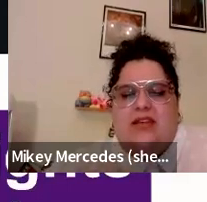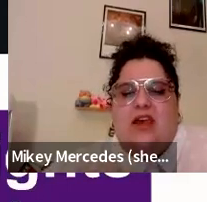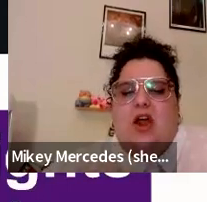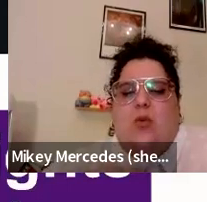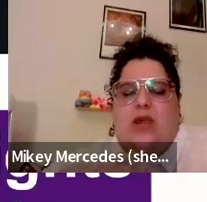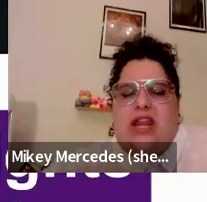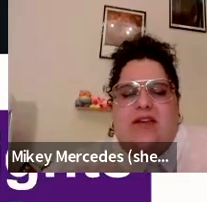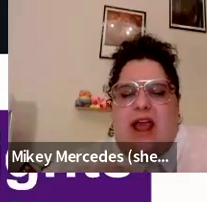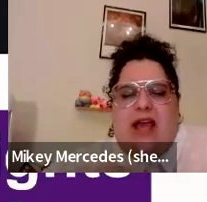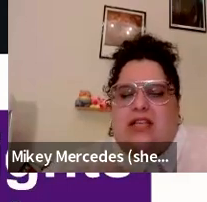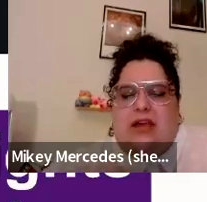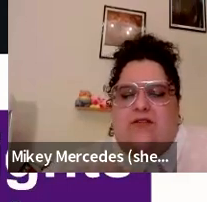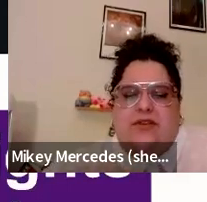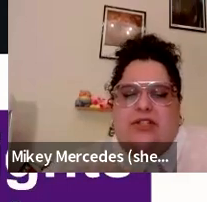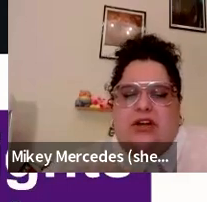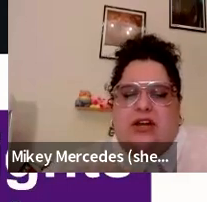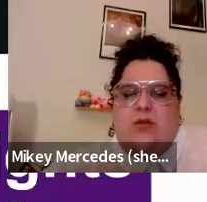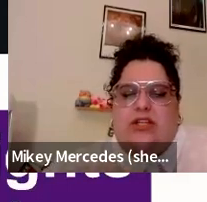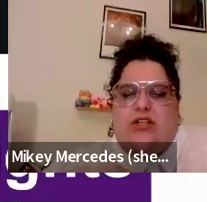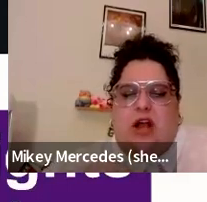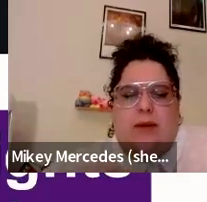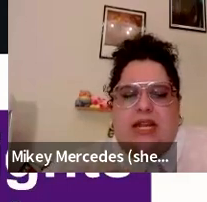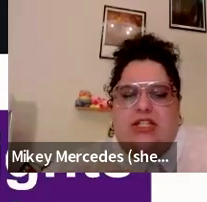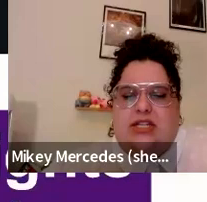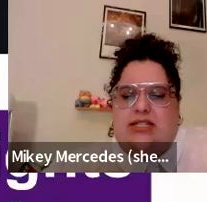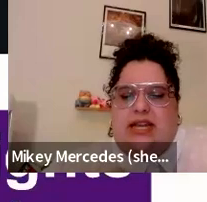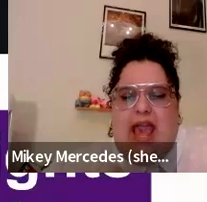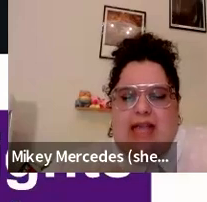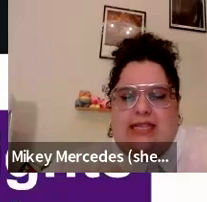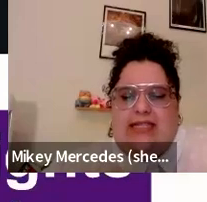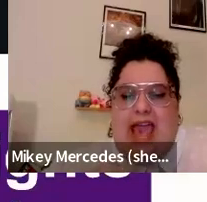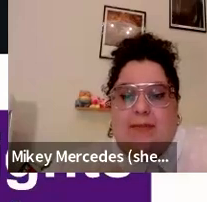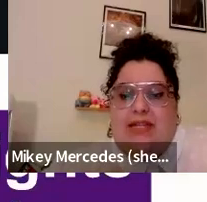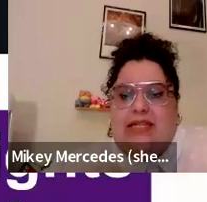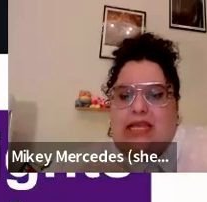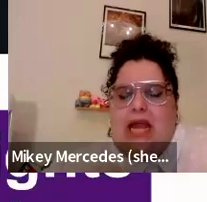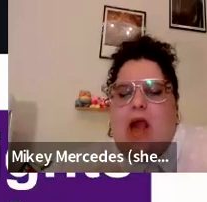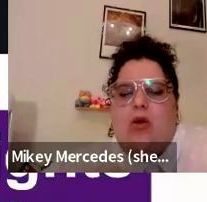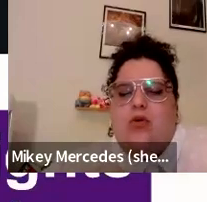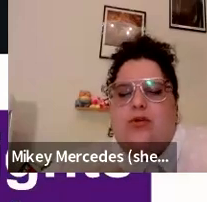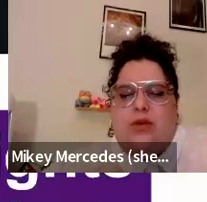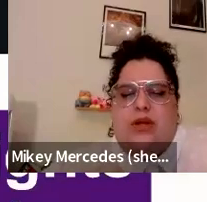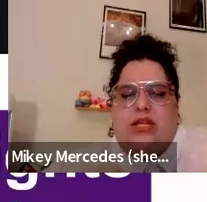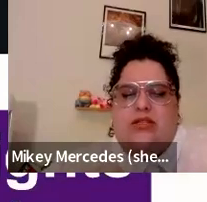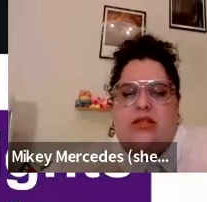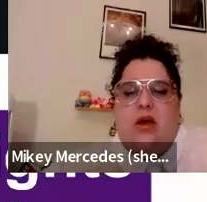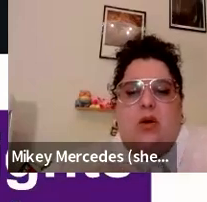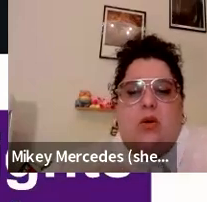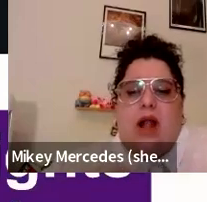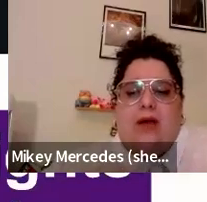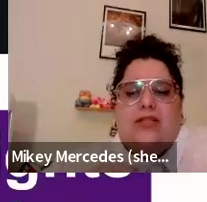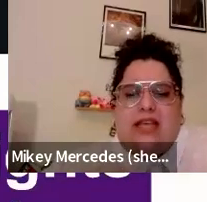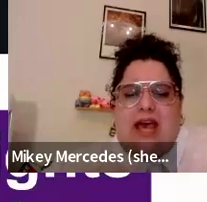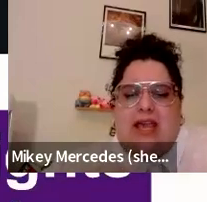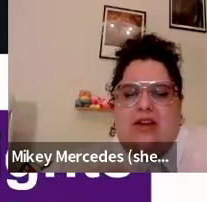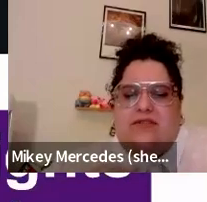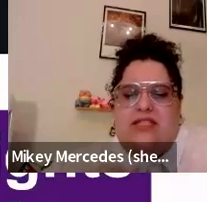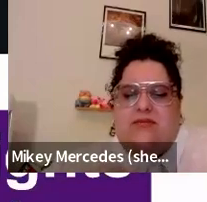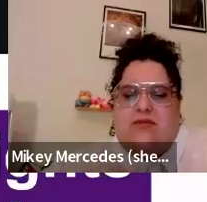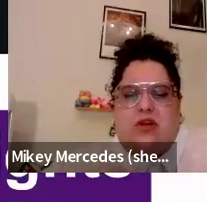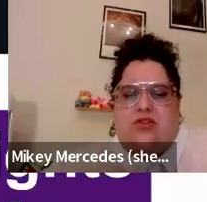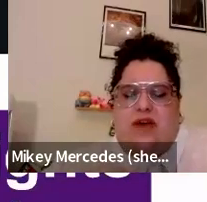or how corporations and capitalist entities have influenced disability rights activism. And that focus feels